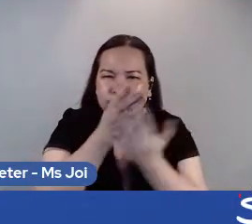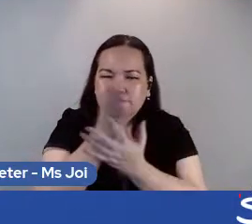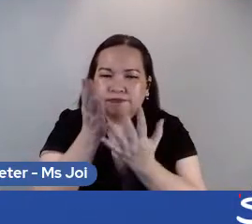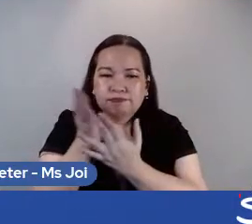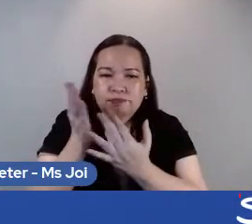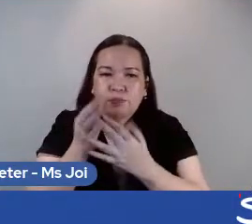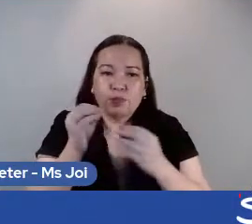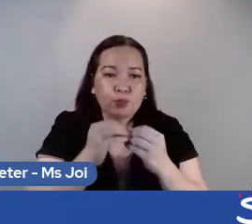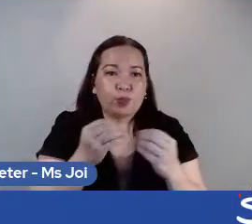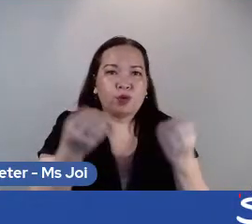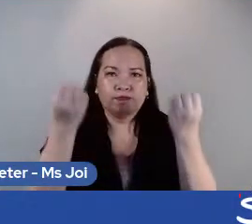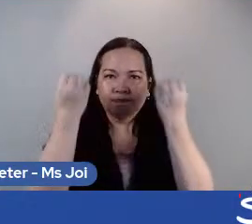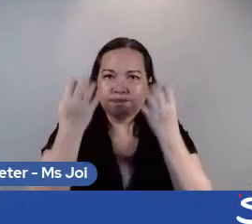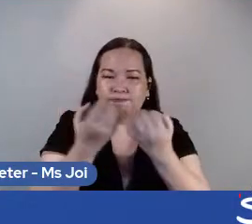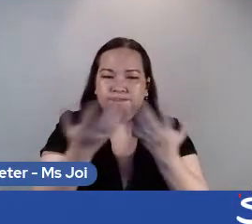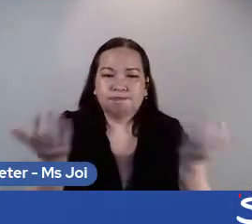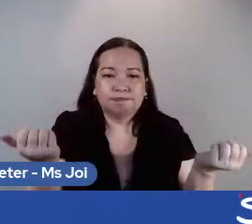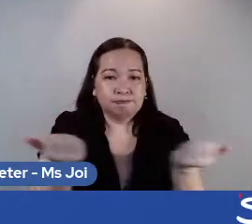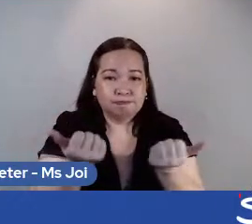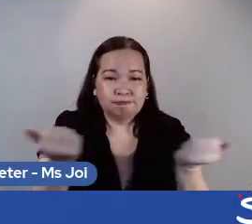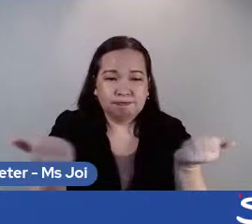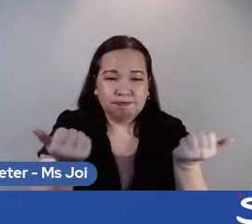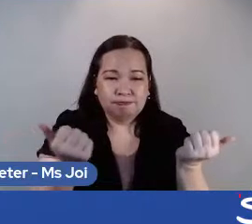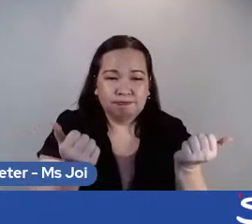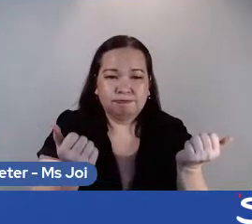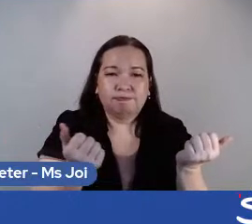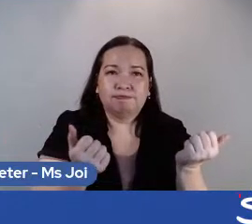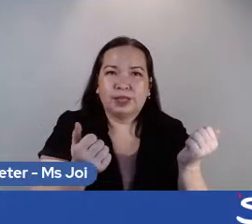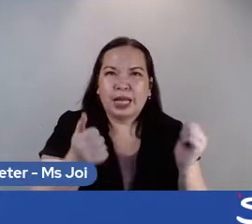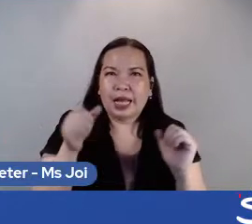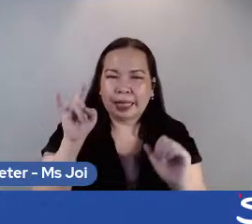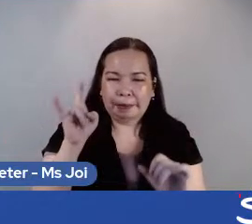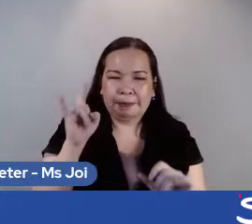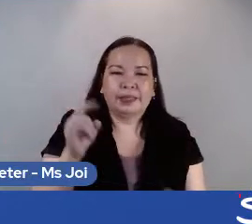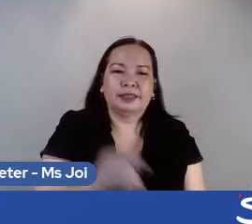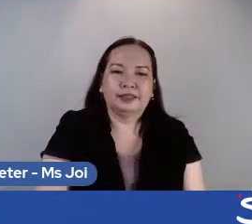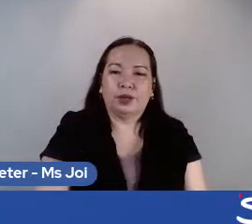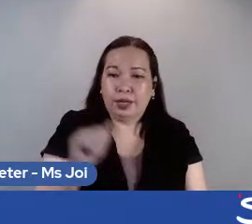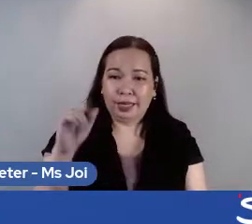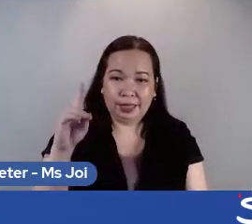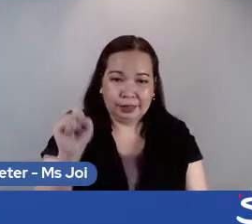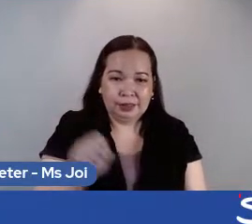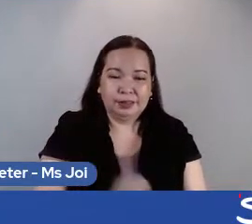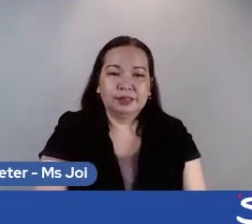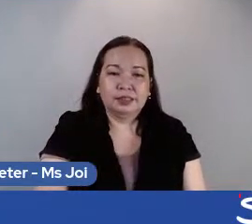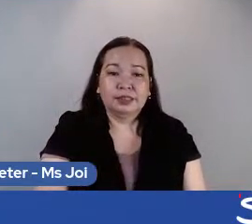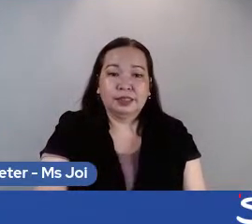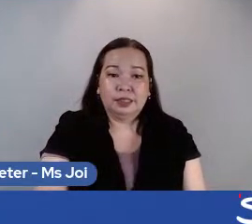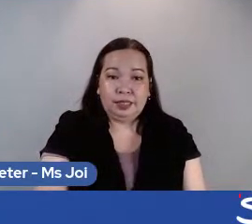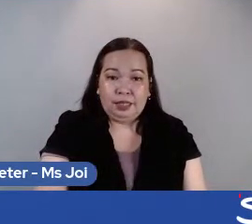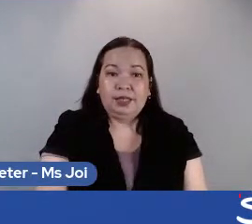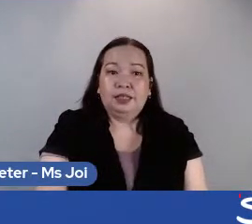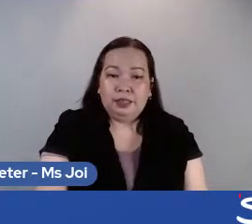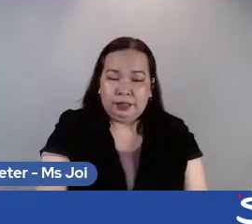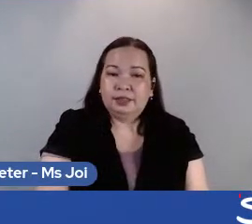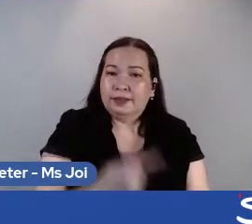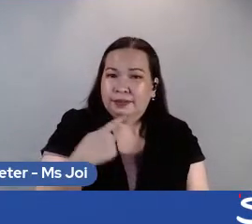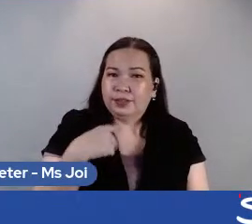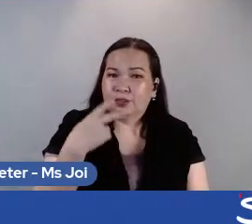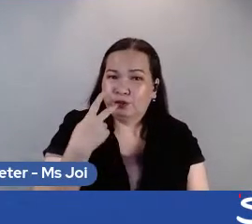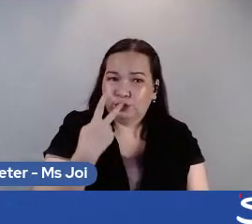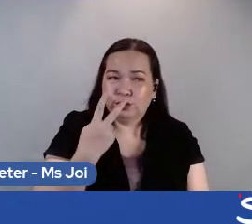search of the ads library. So I think it's a real comprehensive tool. We've seen all these